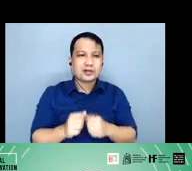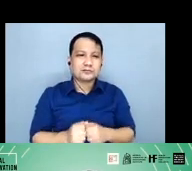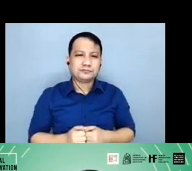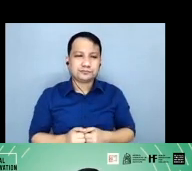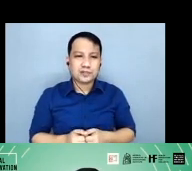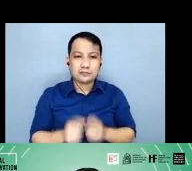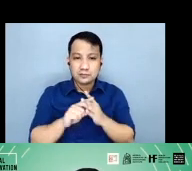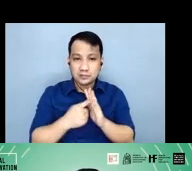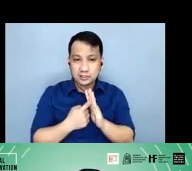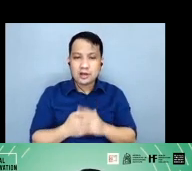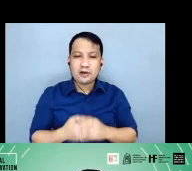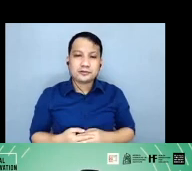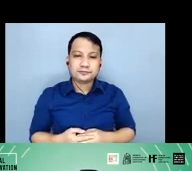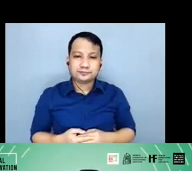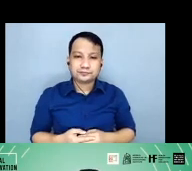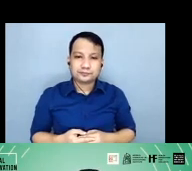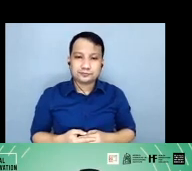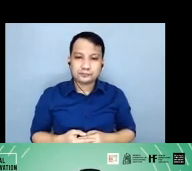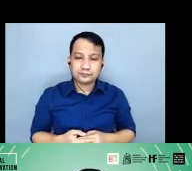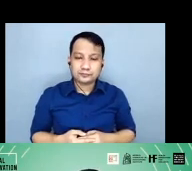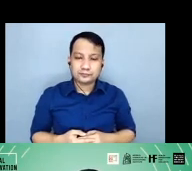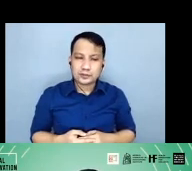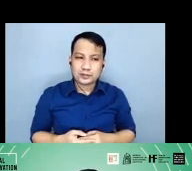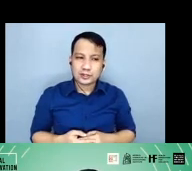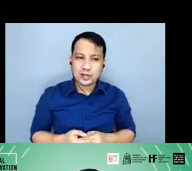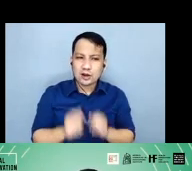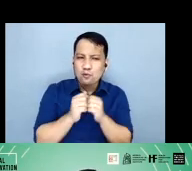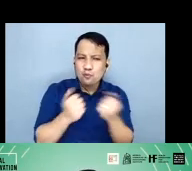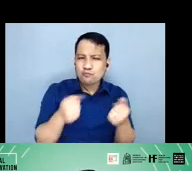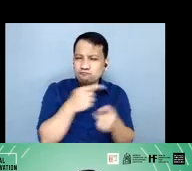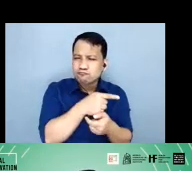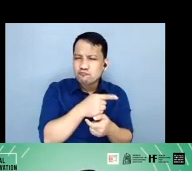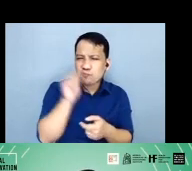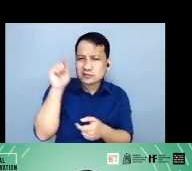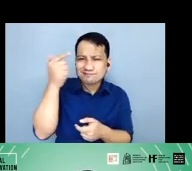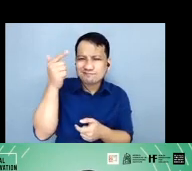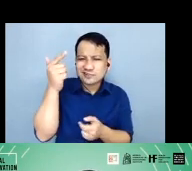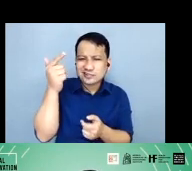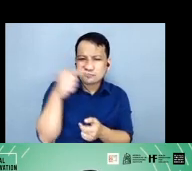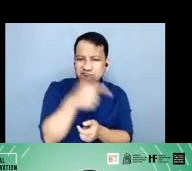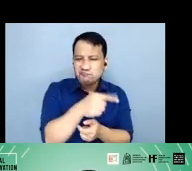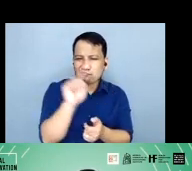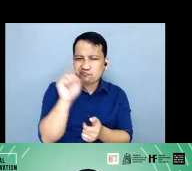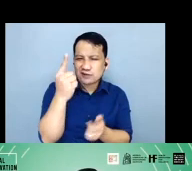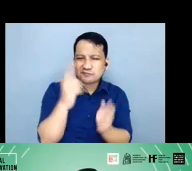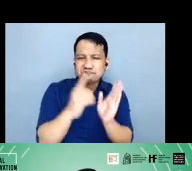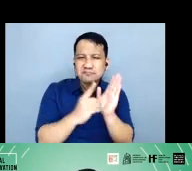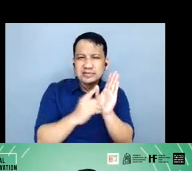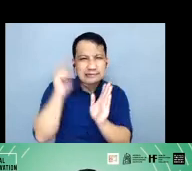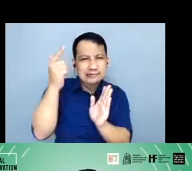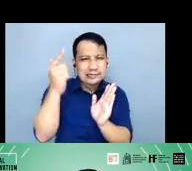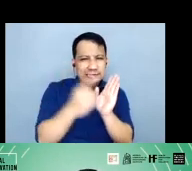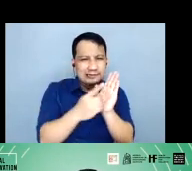So to start off, and of course, in order to understand what sustainability as a whole and to look at green design, we have to first define what is green